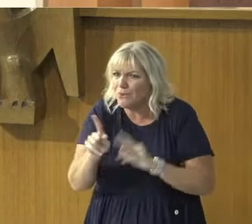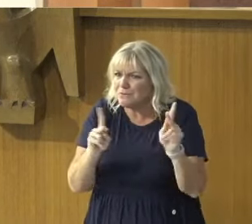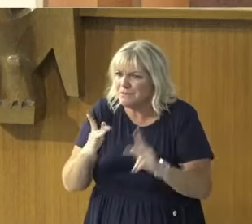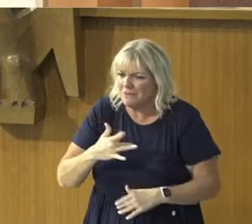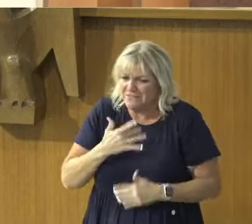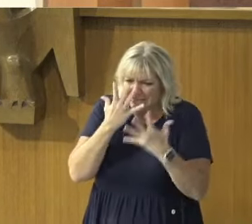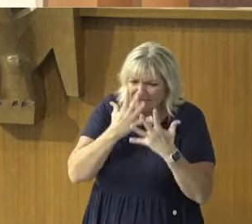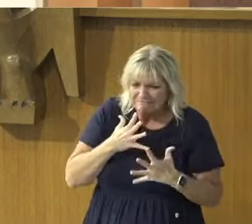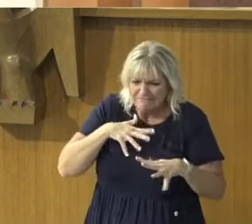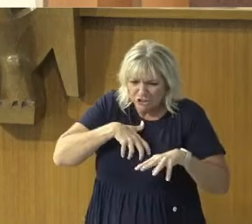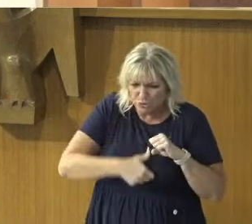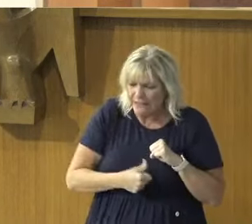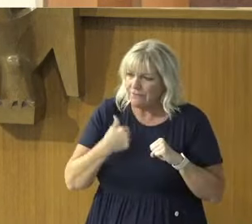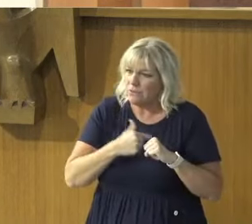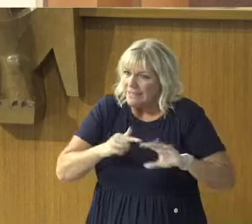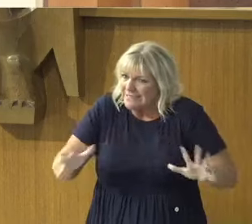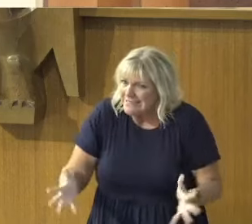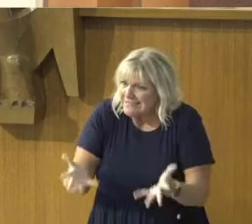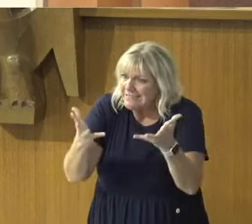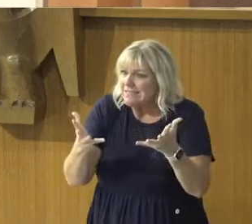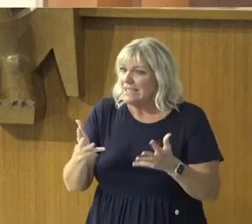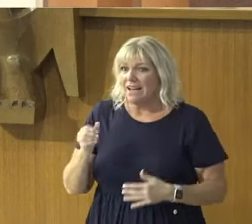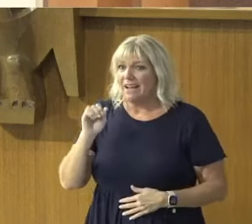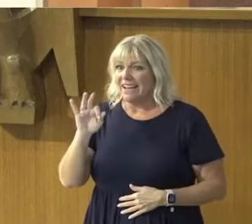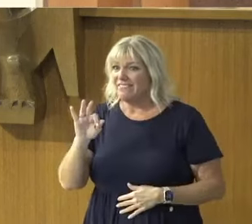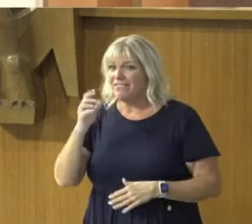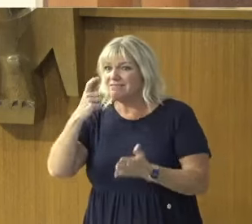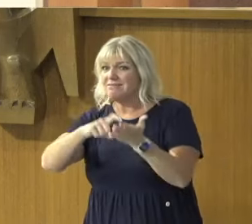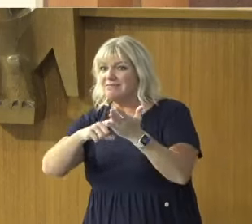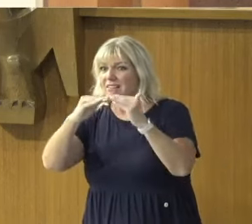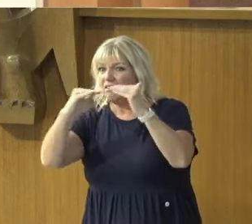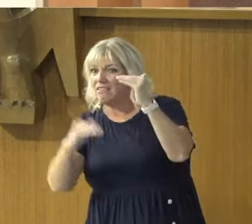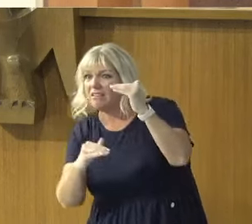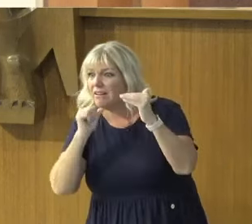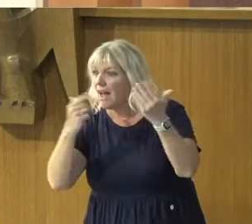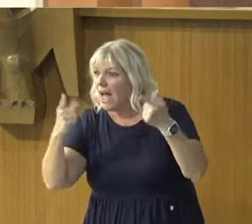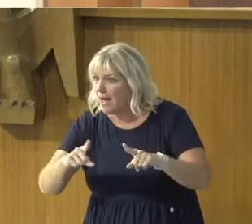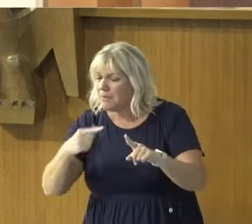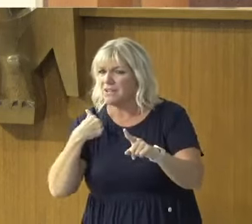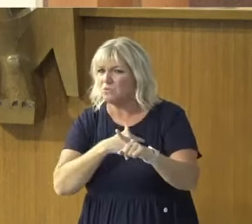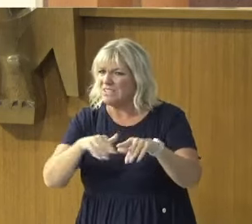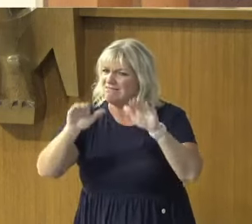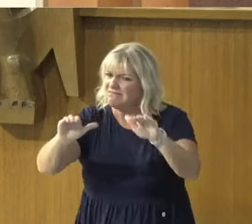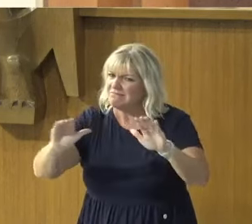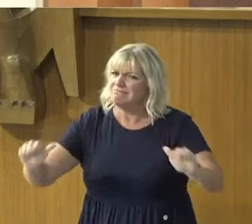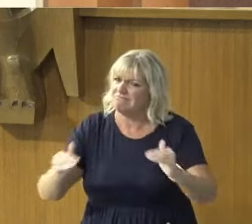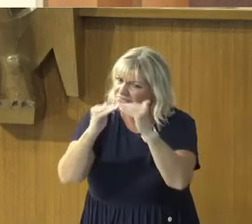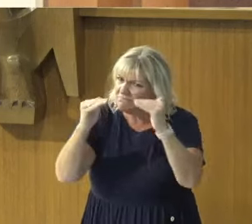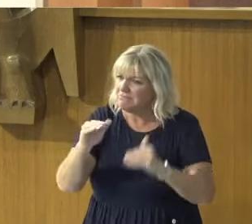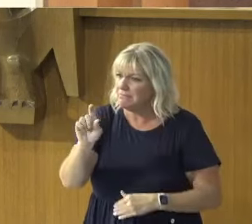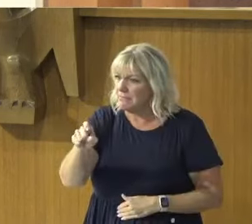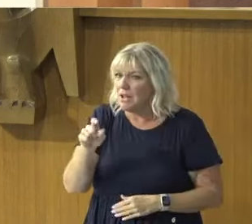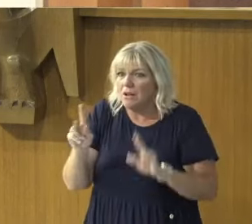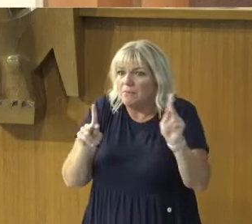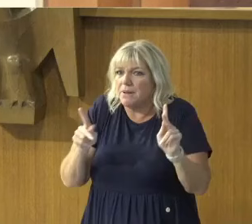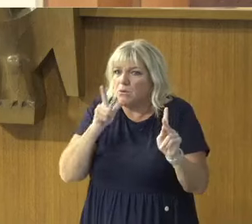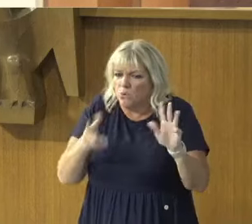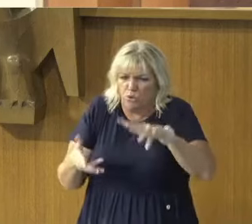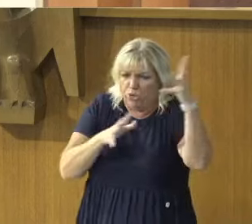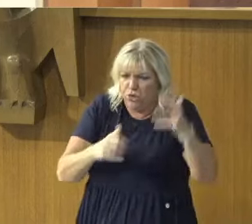We are the ones called to cry out in the face of injustice, to lean into the messiness of life and not turn our